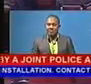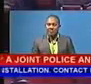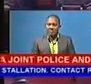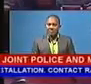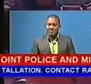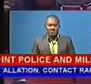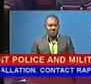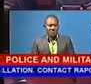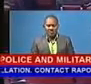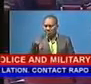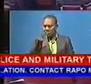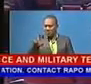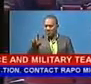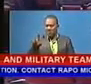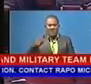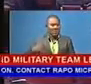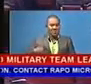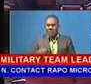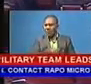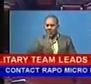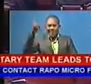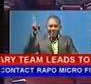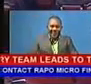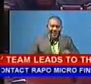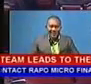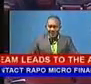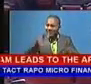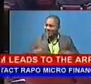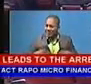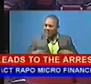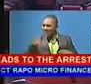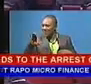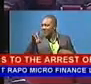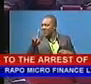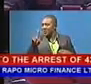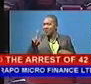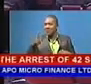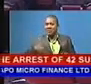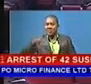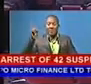Of the CD-ROM, we cannot at this stage accept.